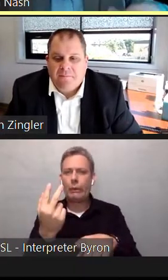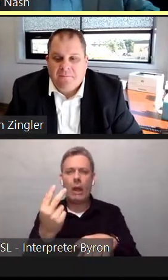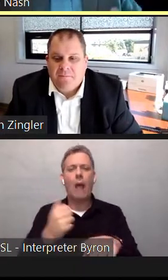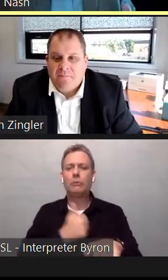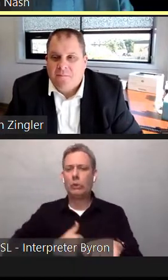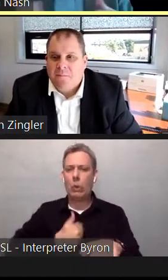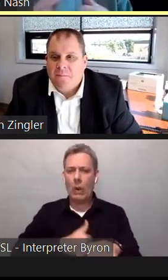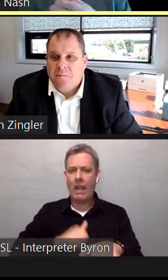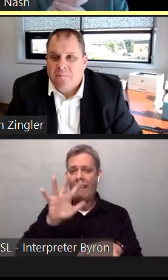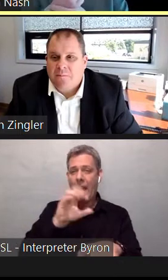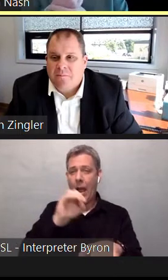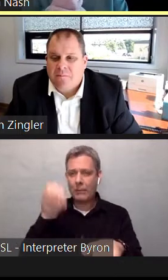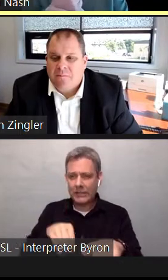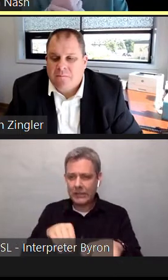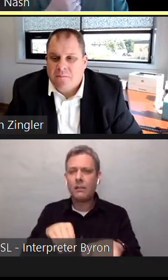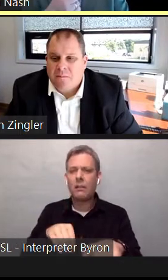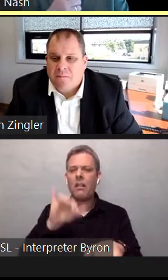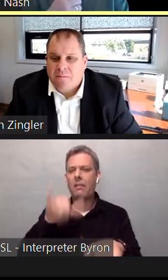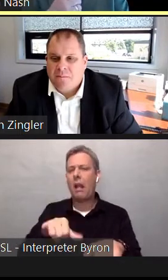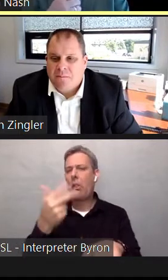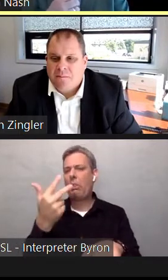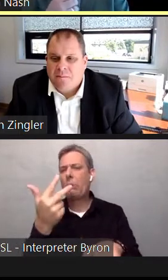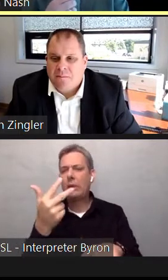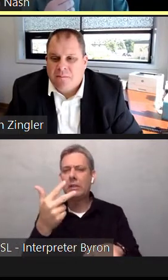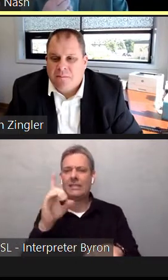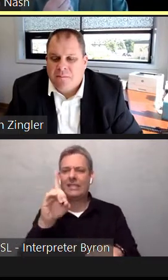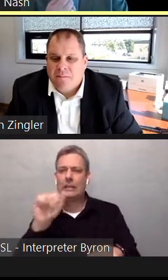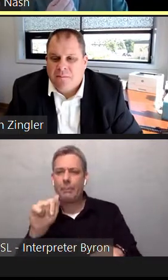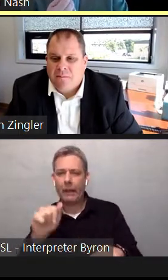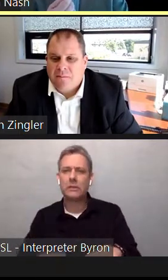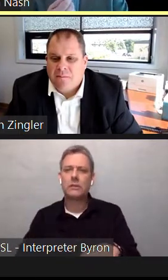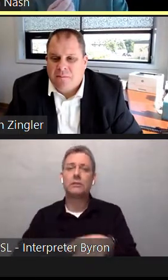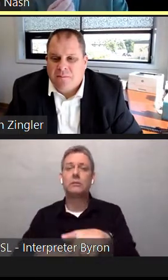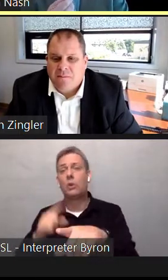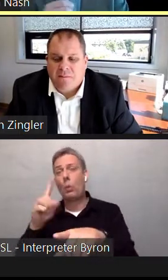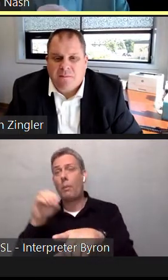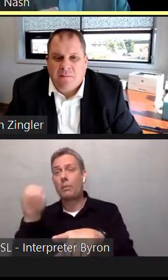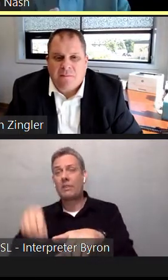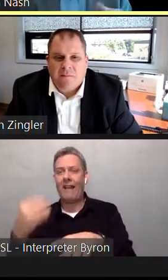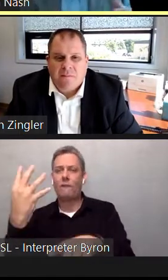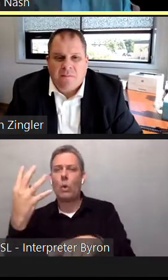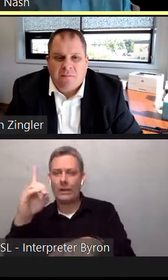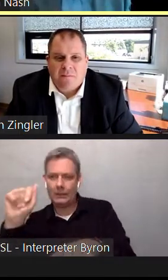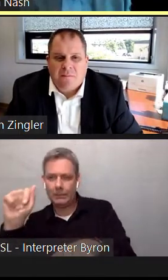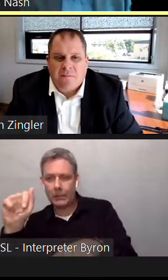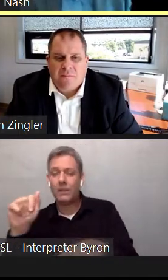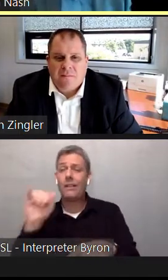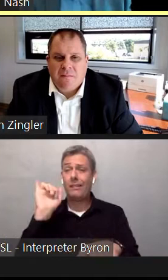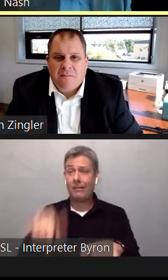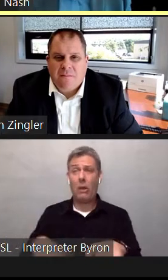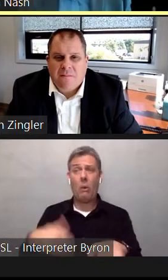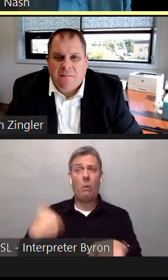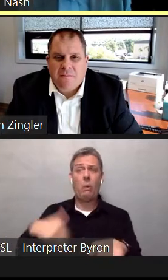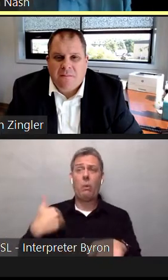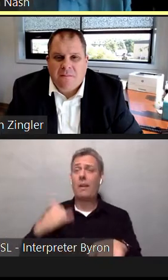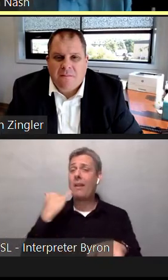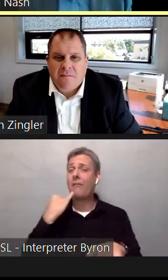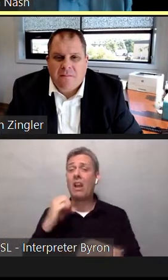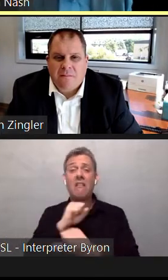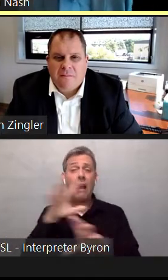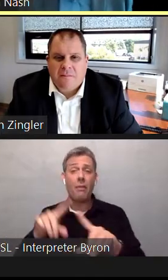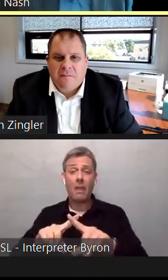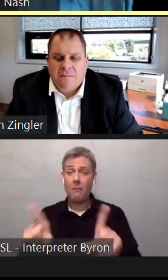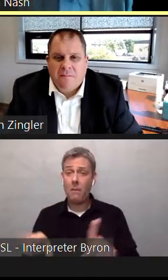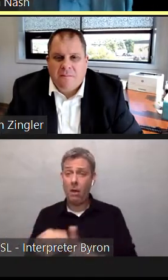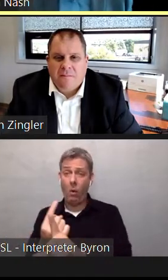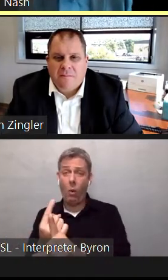5% have three, and then 1% have four. So there's a lot of information that shows what's happening if there is nothing else going on other than the